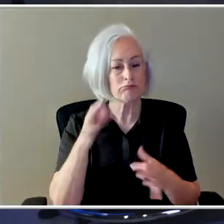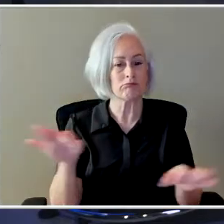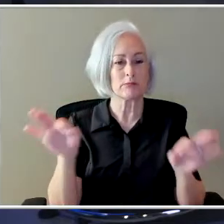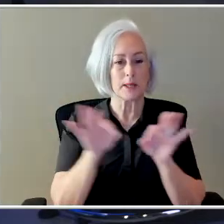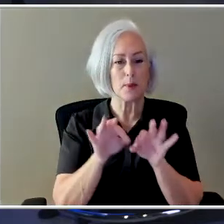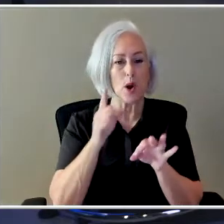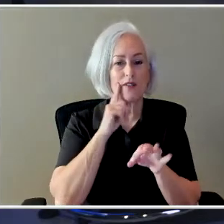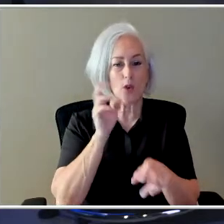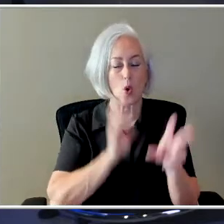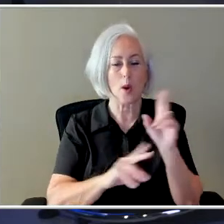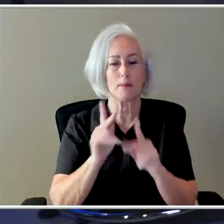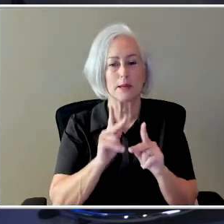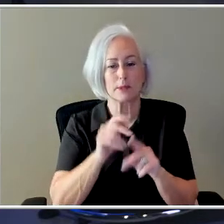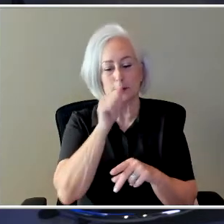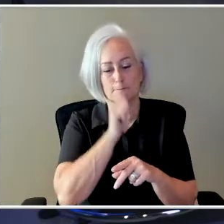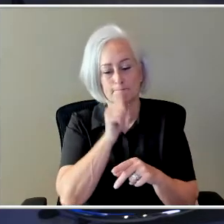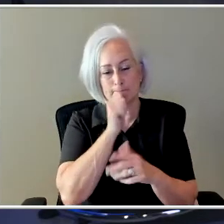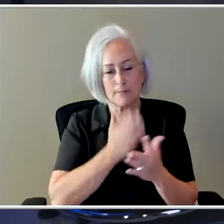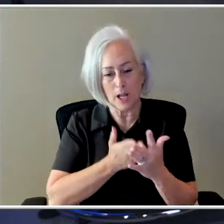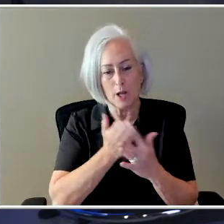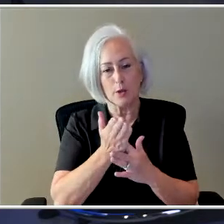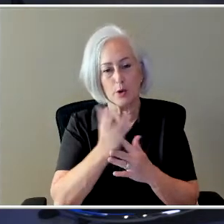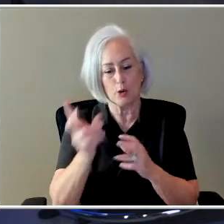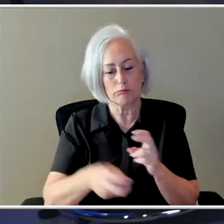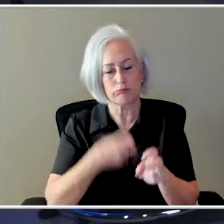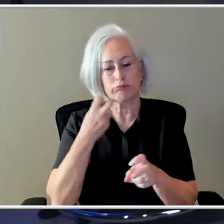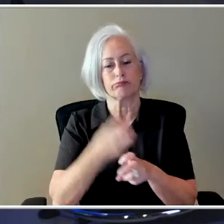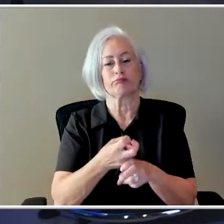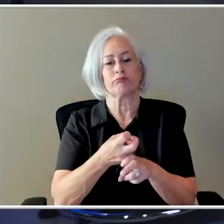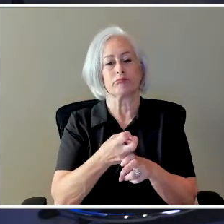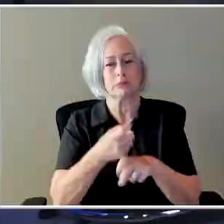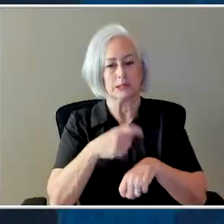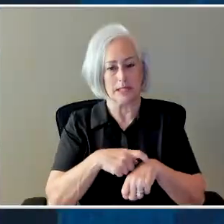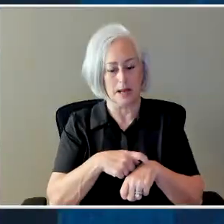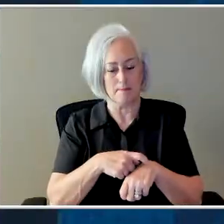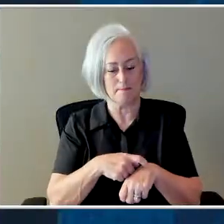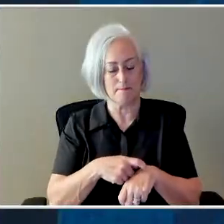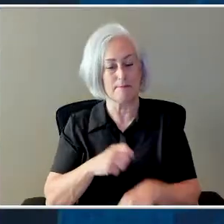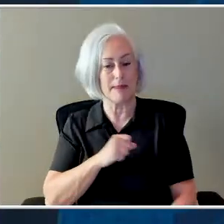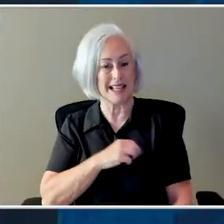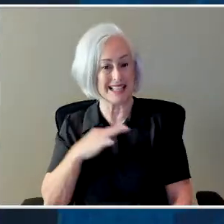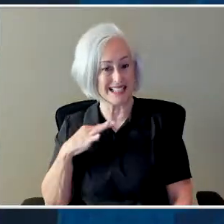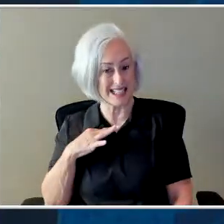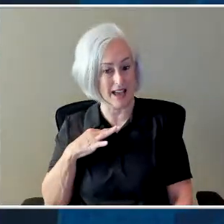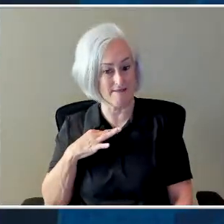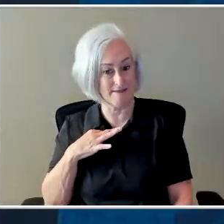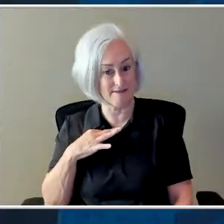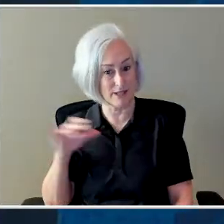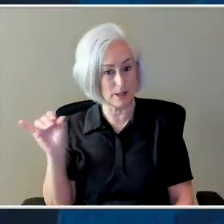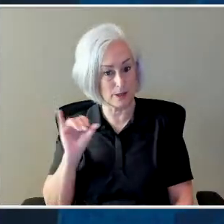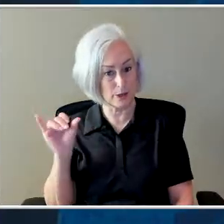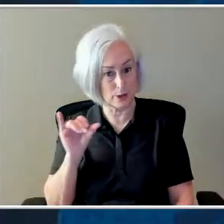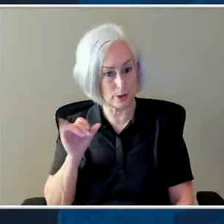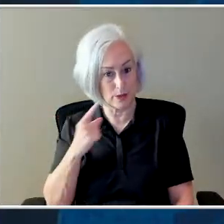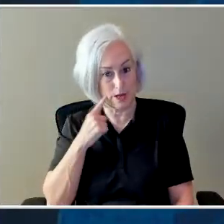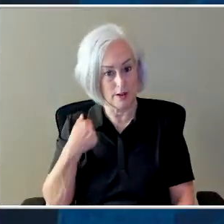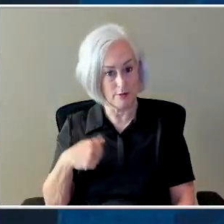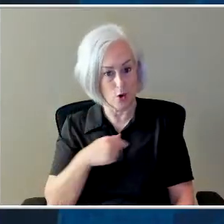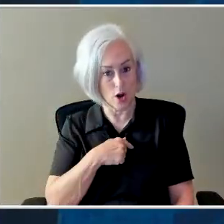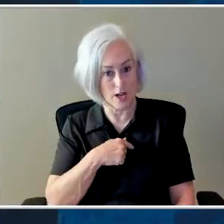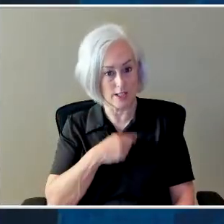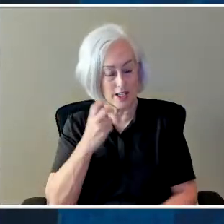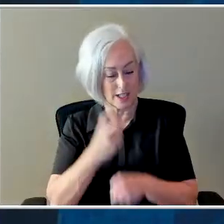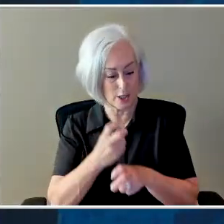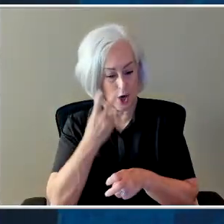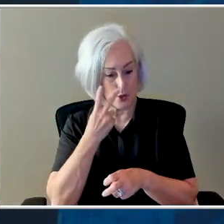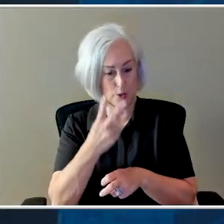really, really hard times. But also our own staff with each other, because for us, it's hard for us to see this happen to